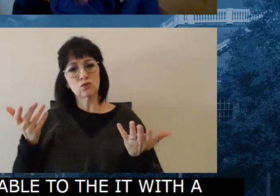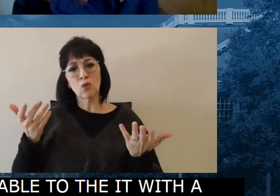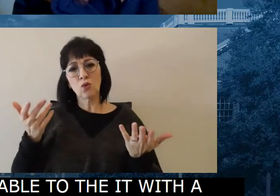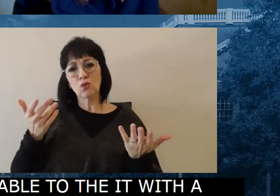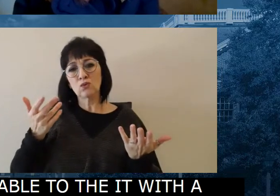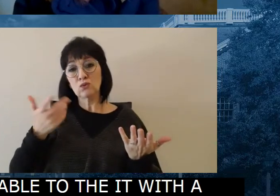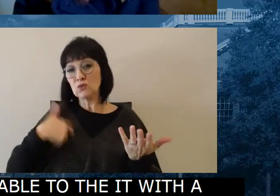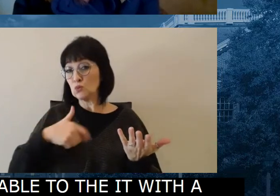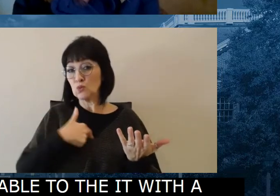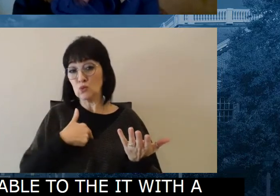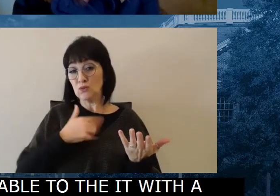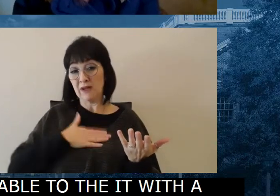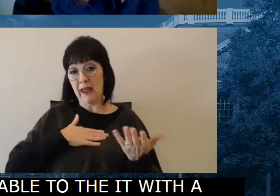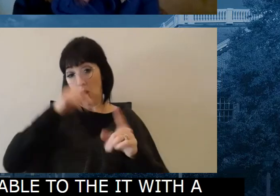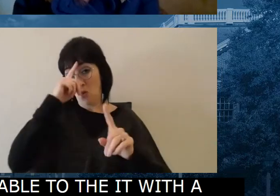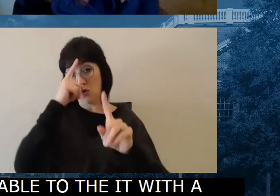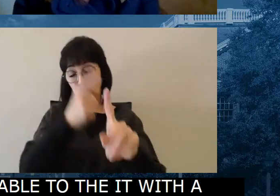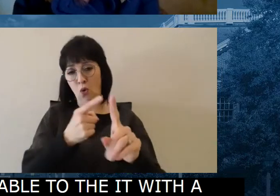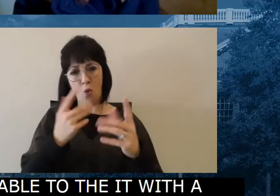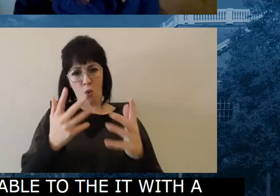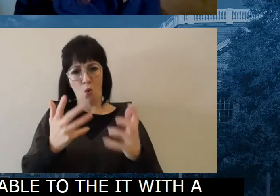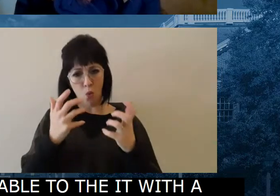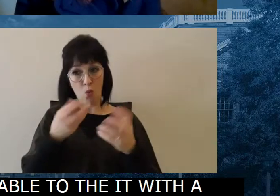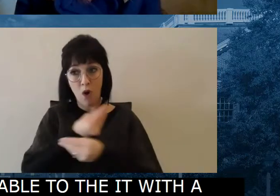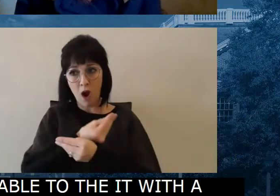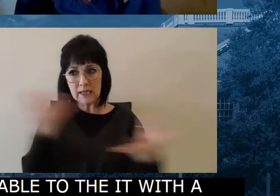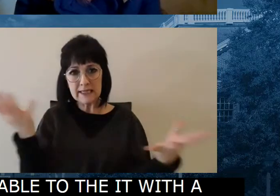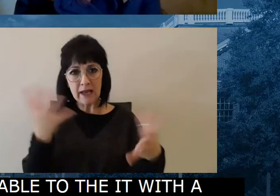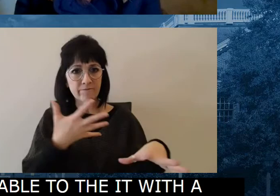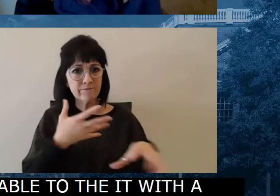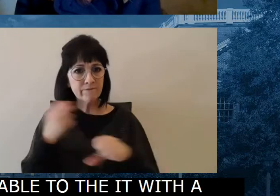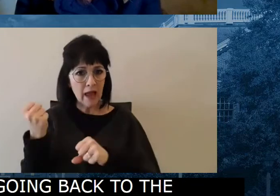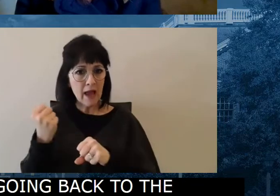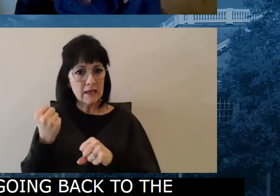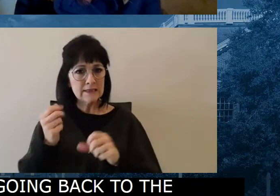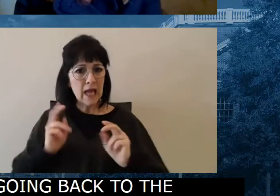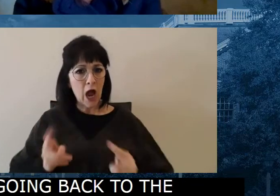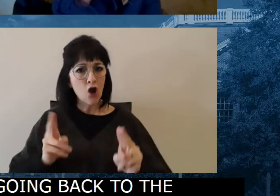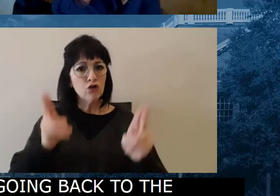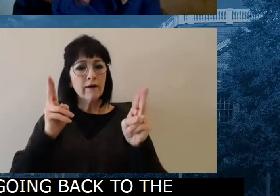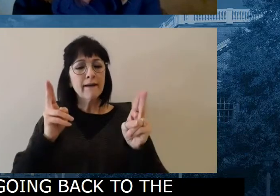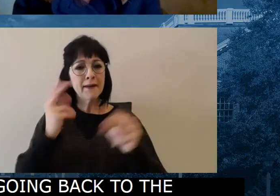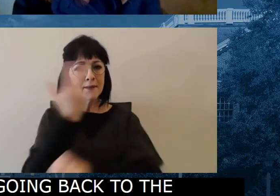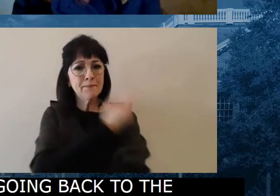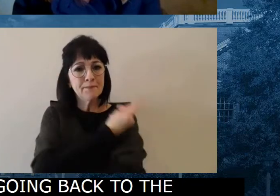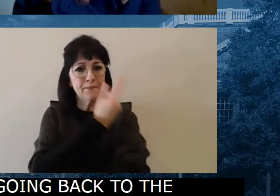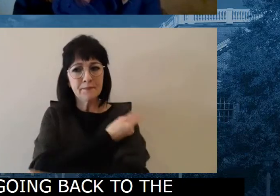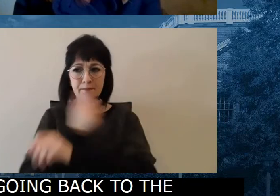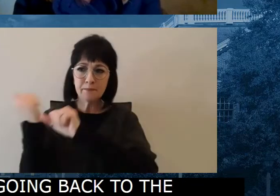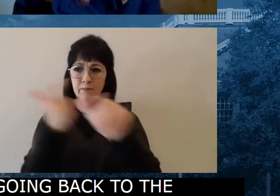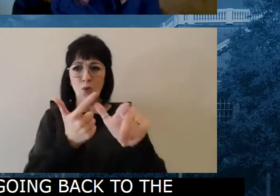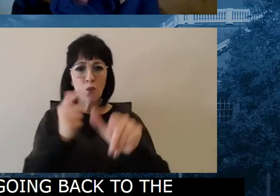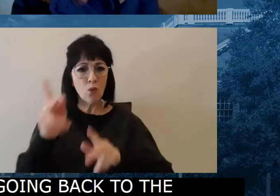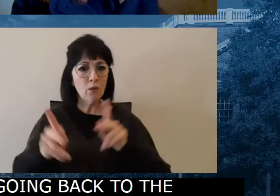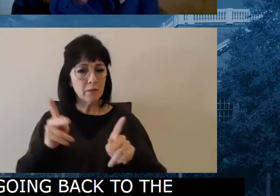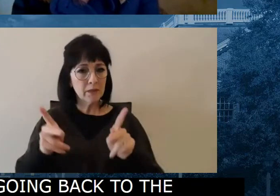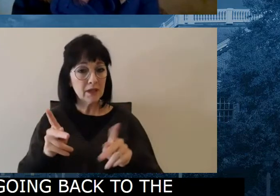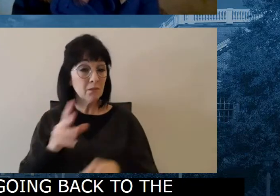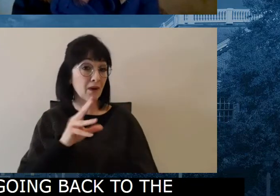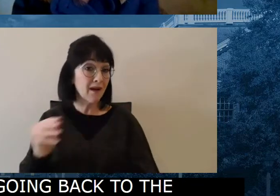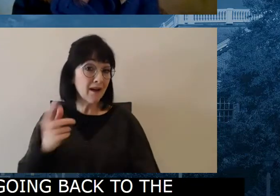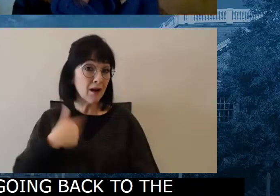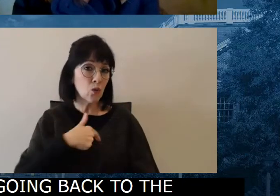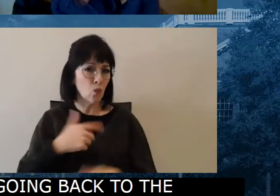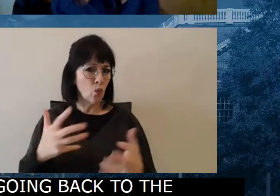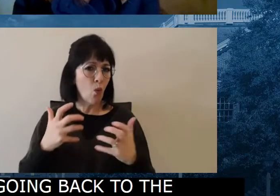is and accomplishes fast a lot better than the 2-dose, and fair, I think, is kind of in the